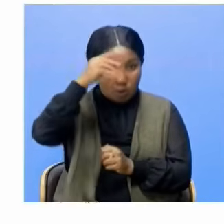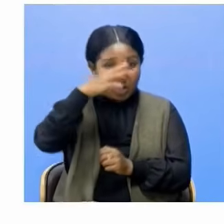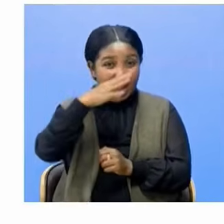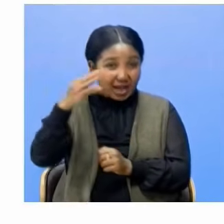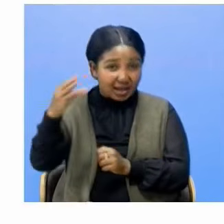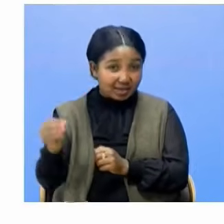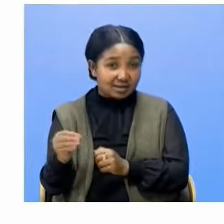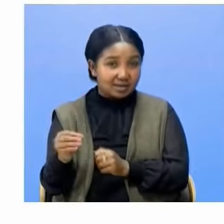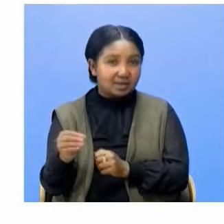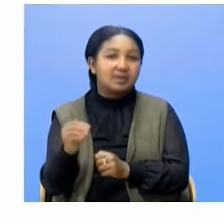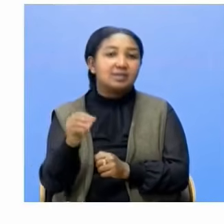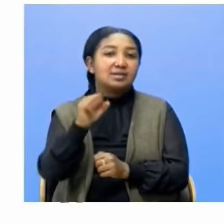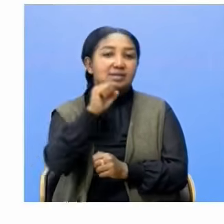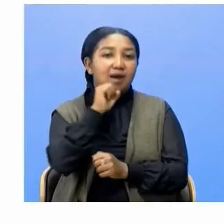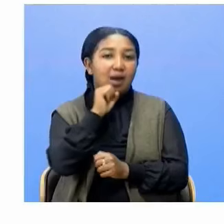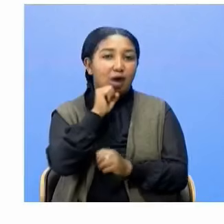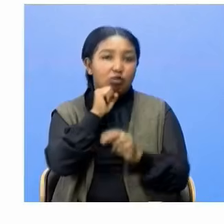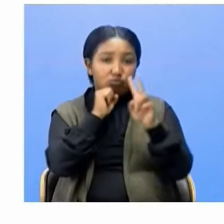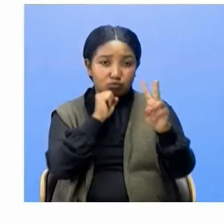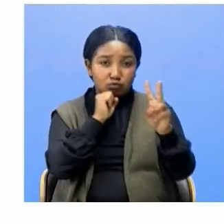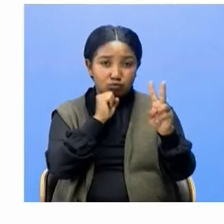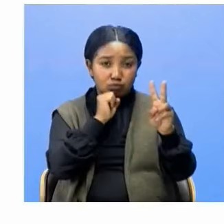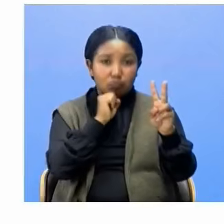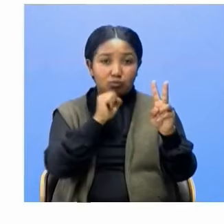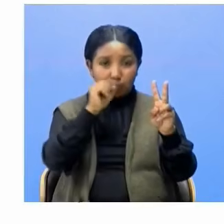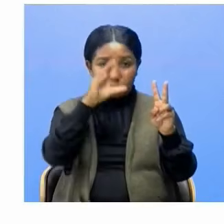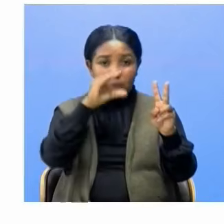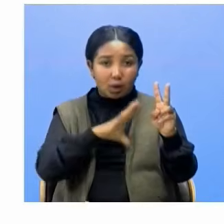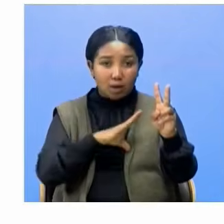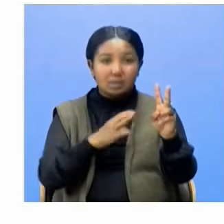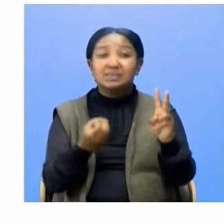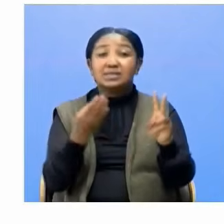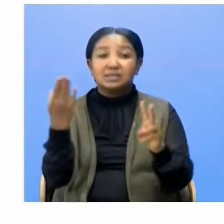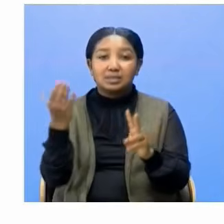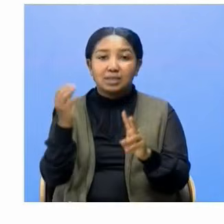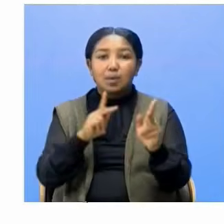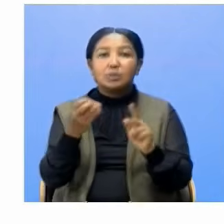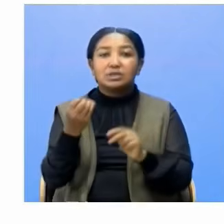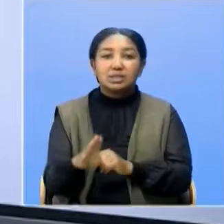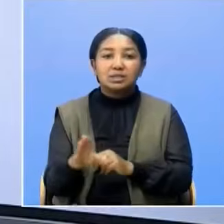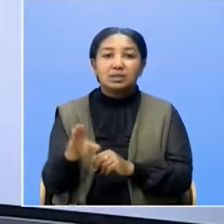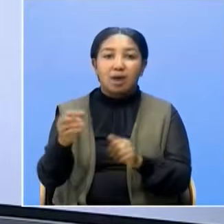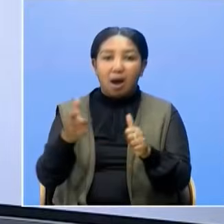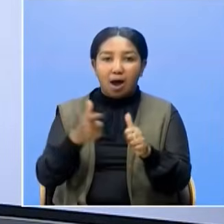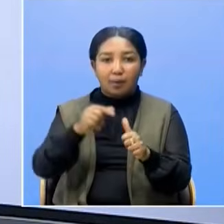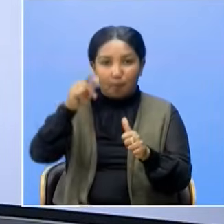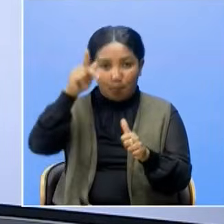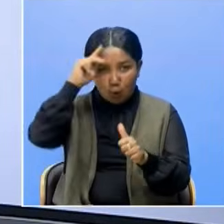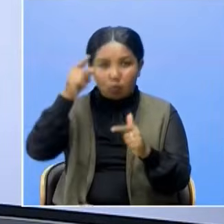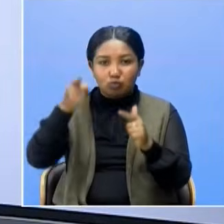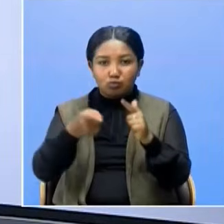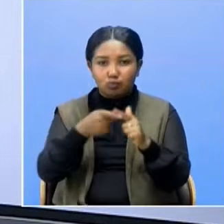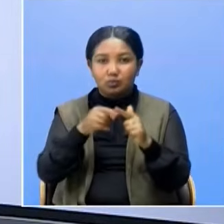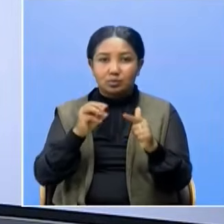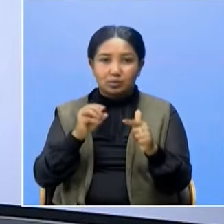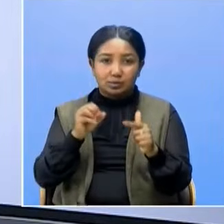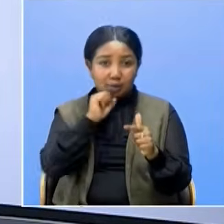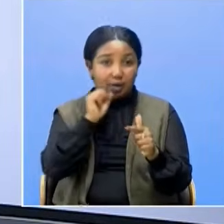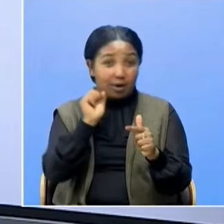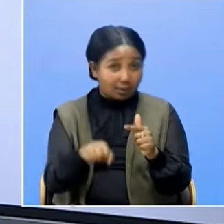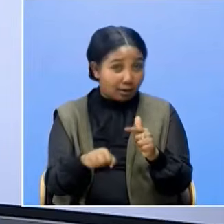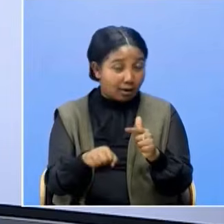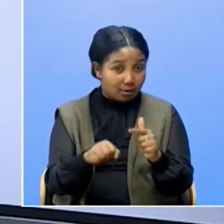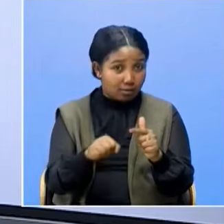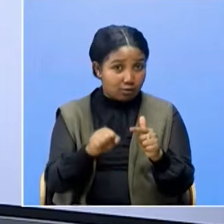and Sarah. So how many individuals do I have here? 2. Very good. Paul